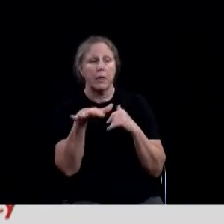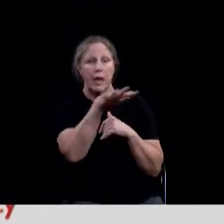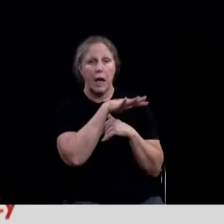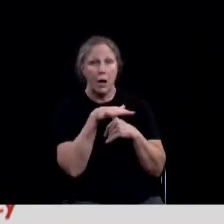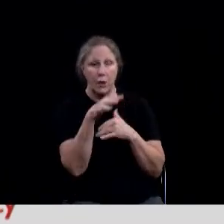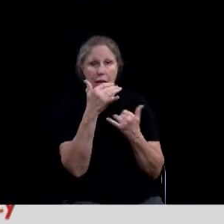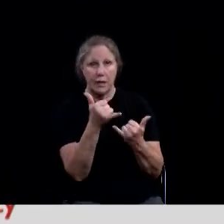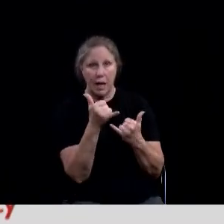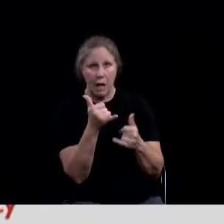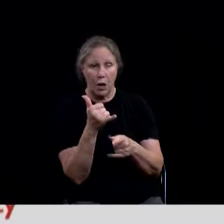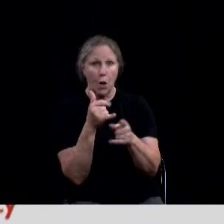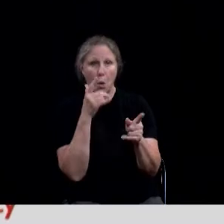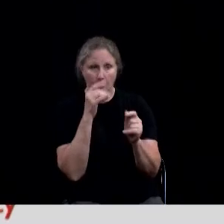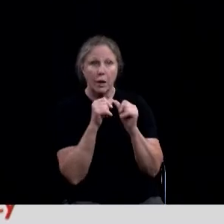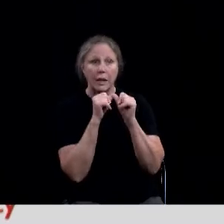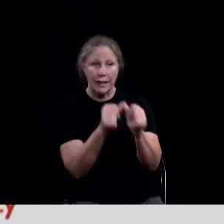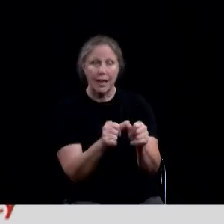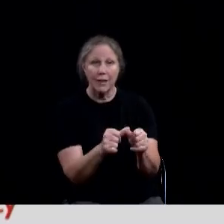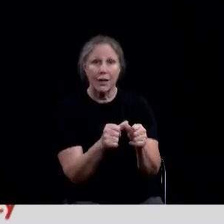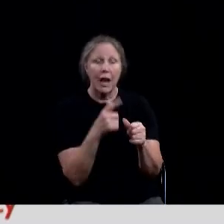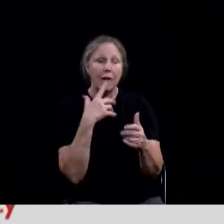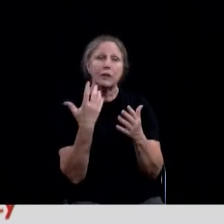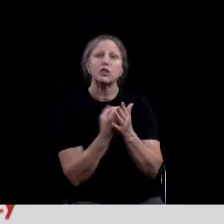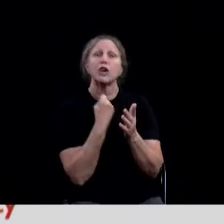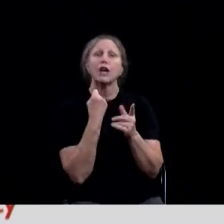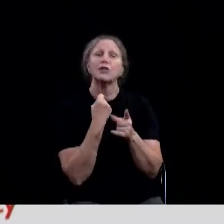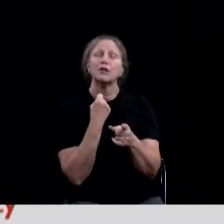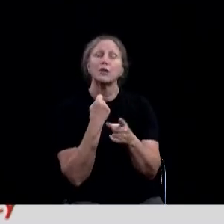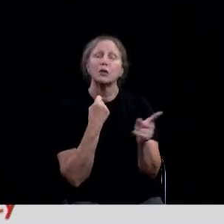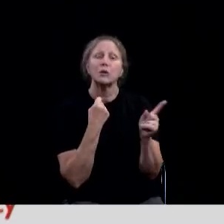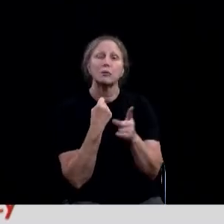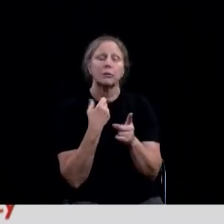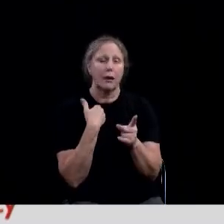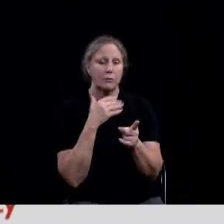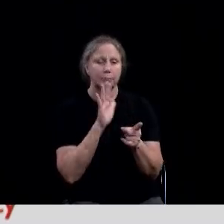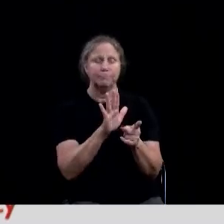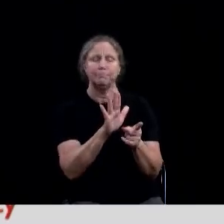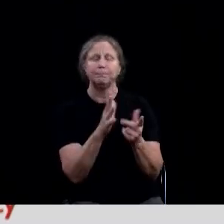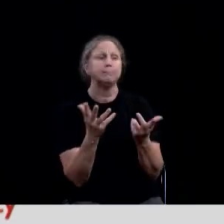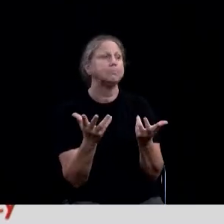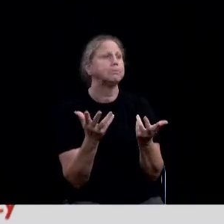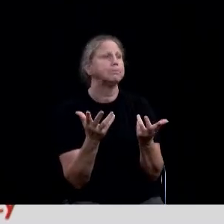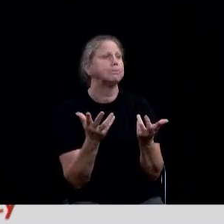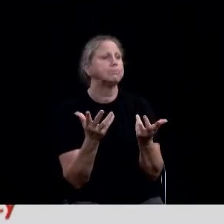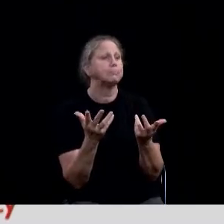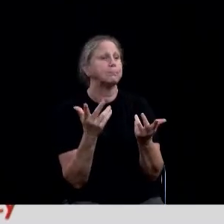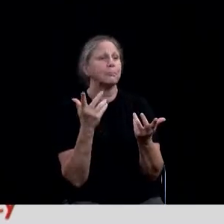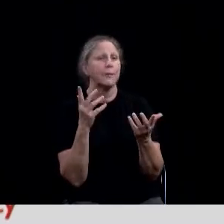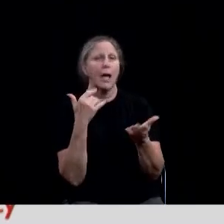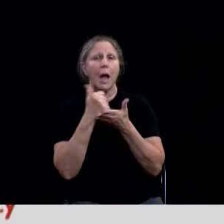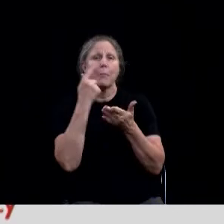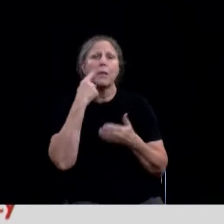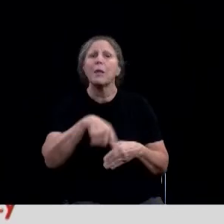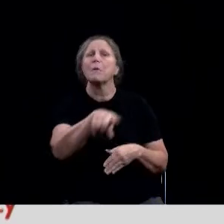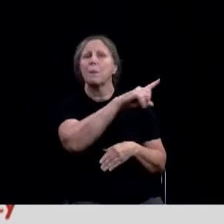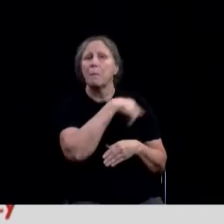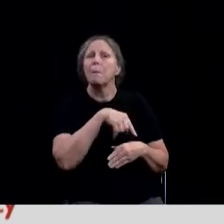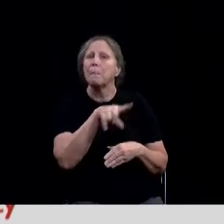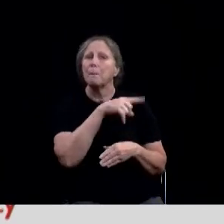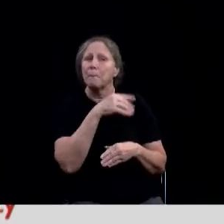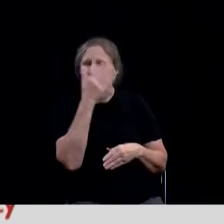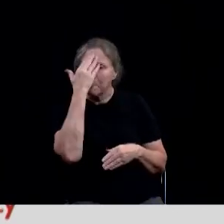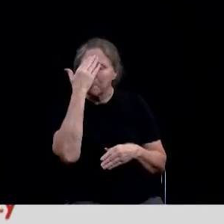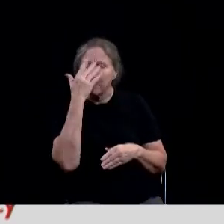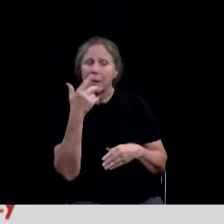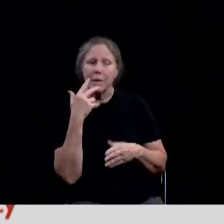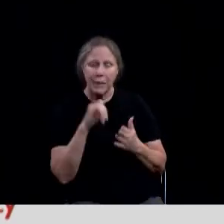to have this be done for them and see that the city is excited